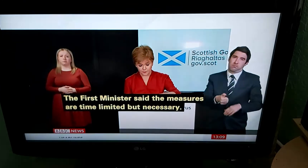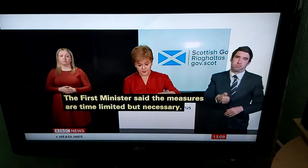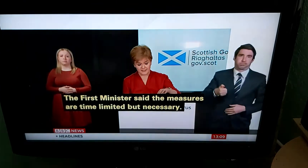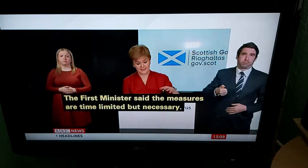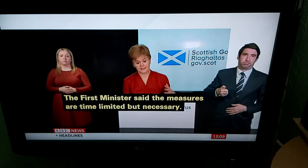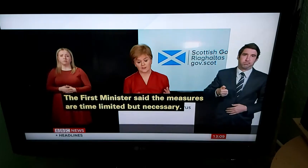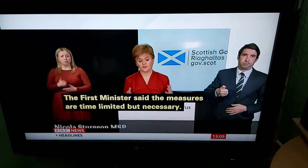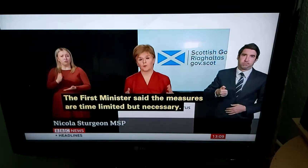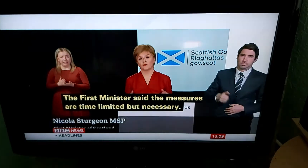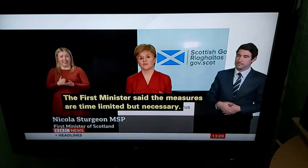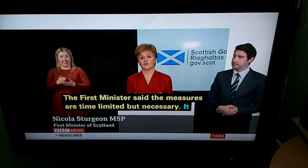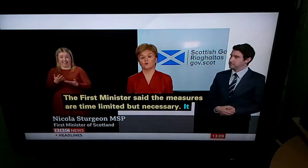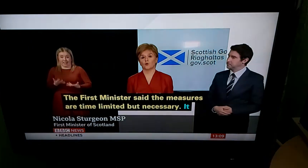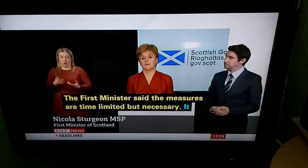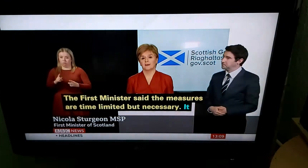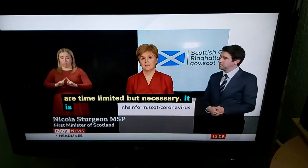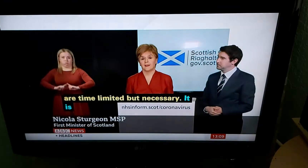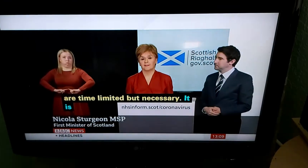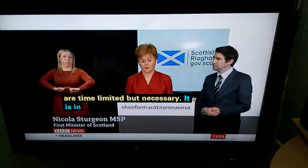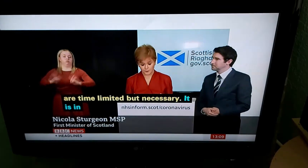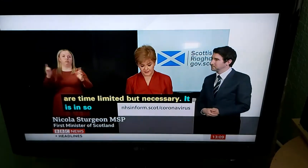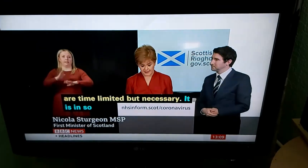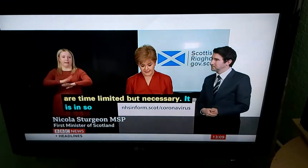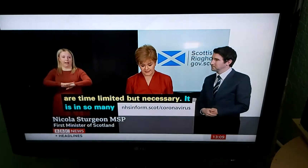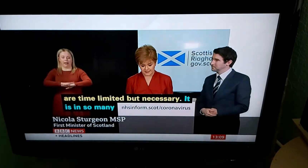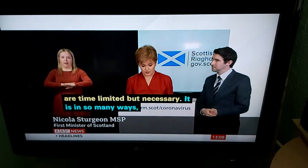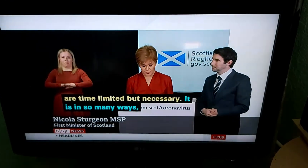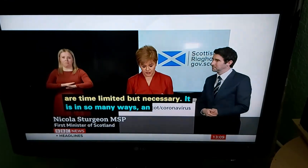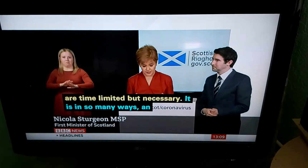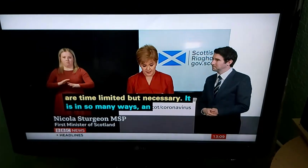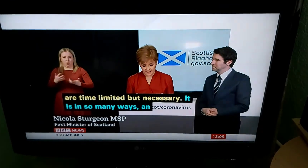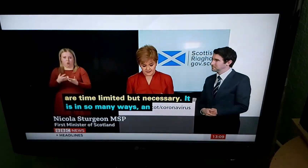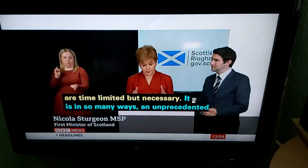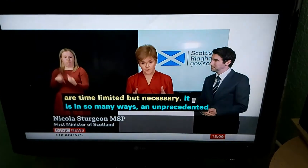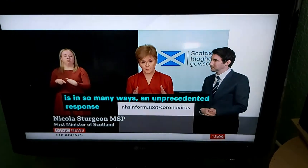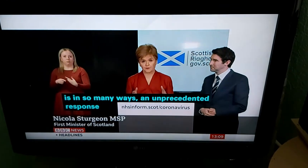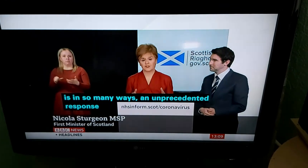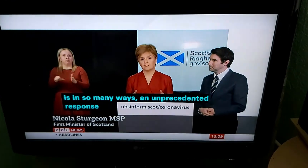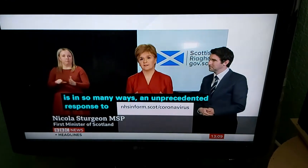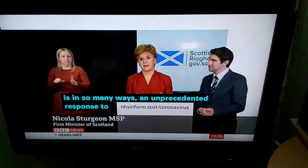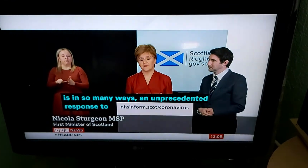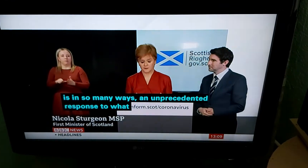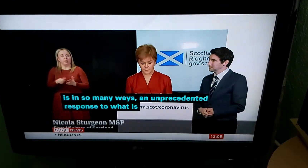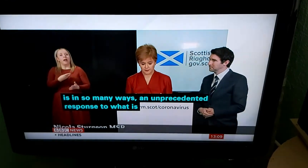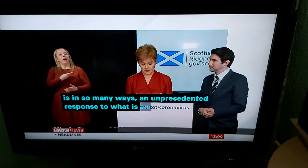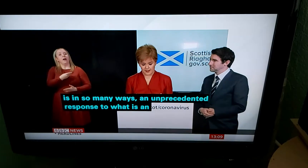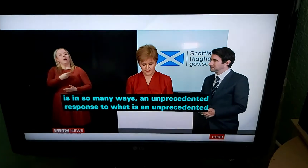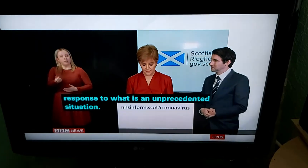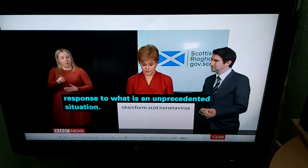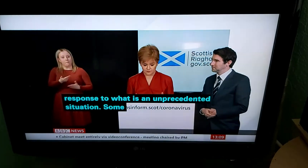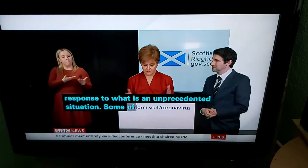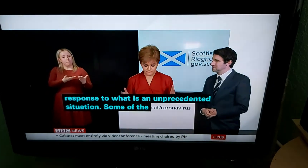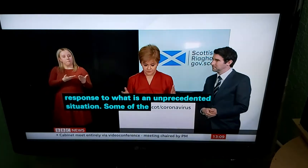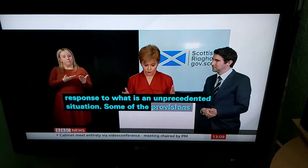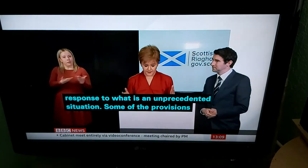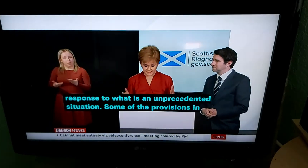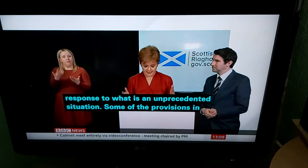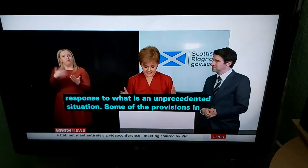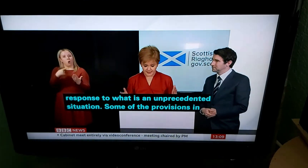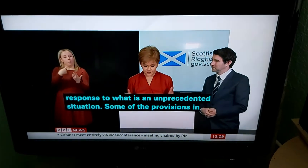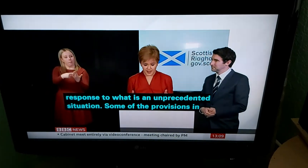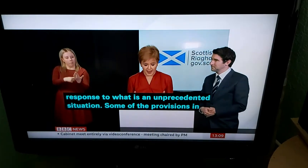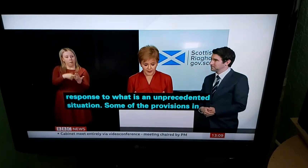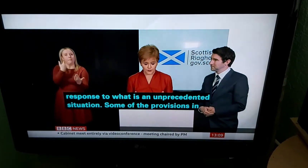ways an unprecedented response to what is an unprecedented situation. Some of the provisions in this bill are of